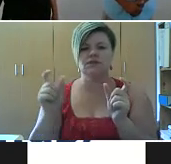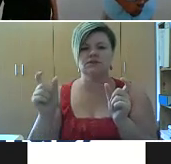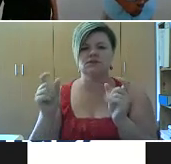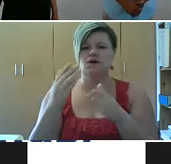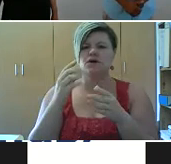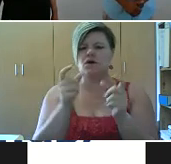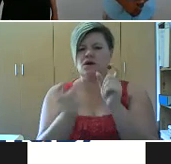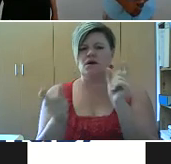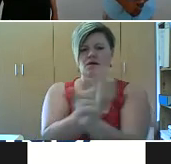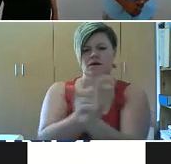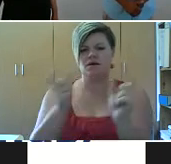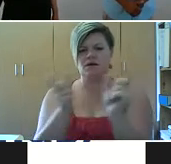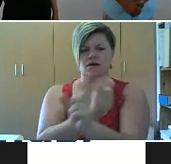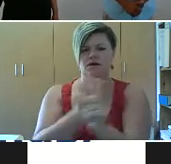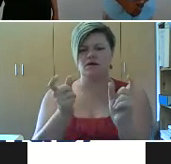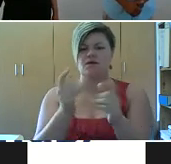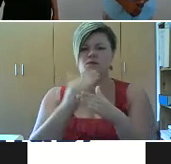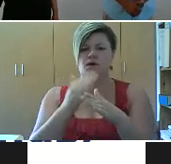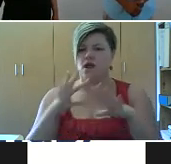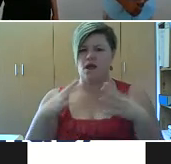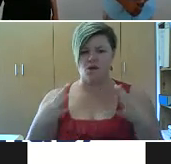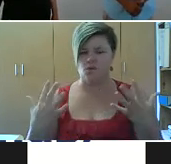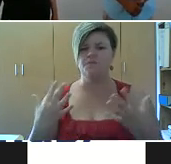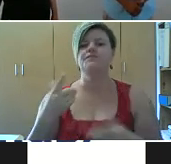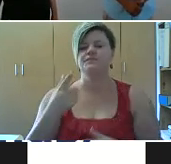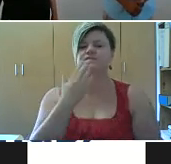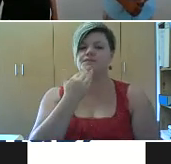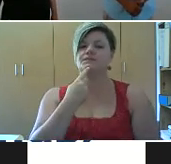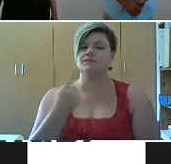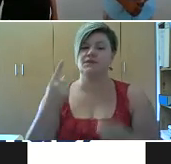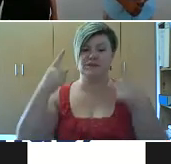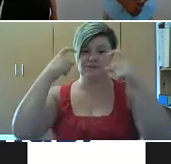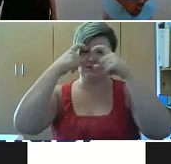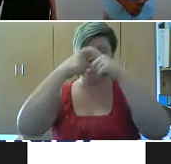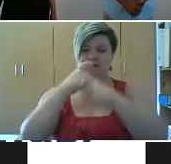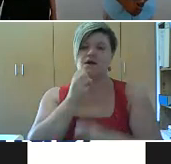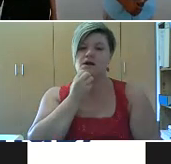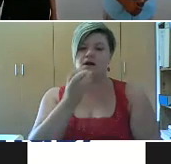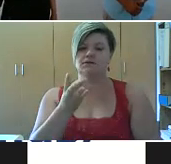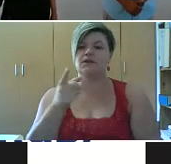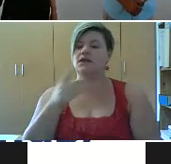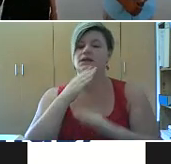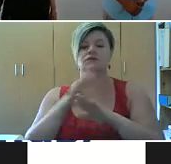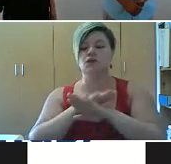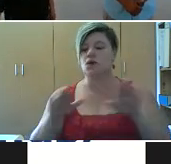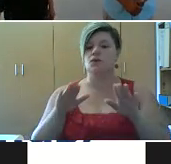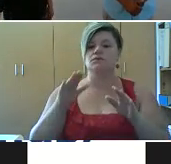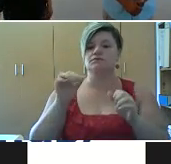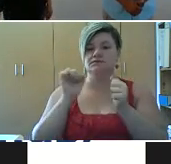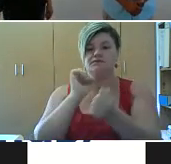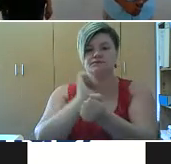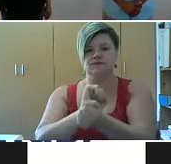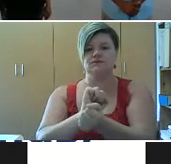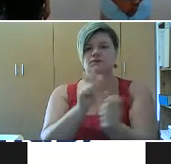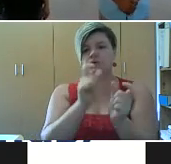comes at the end. This is a very complex answer. There is no set